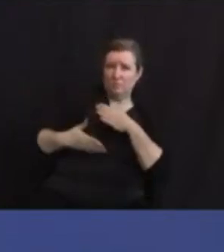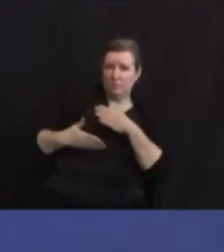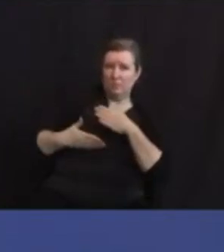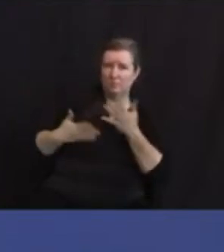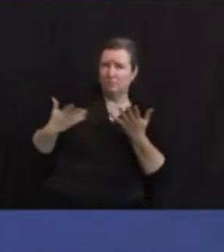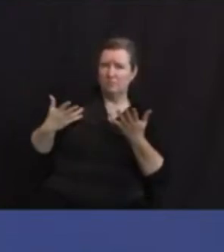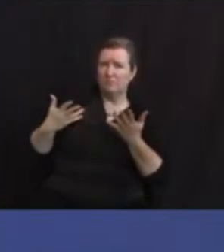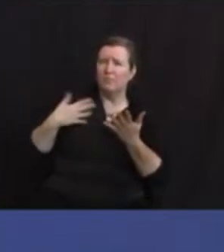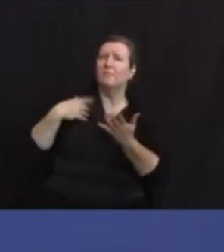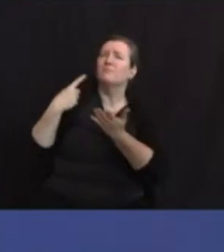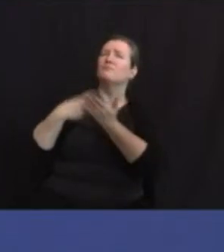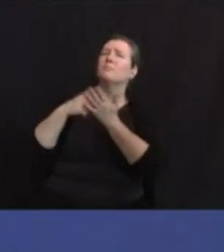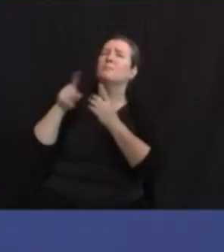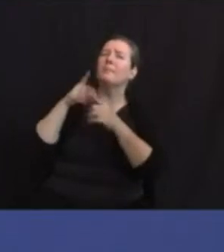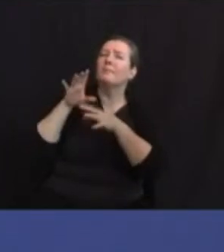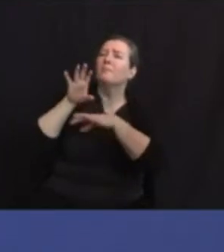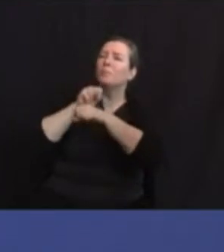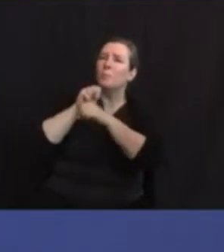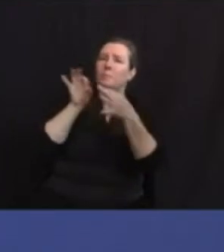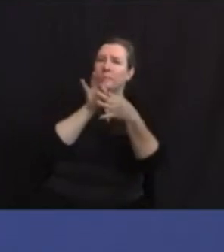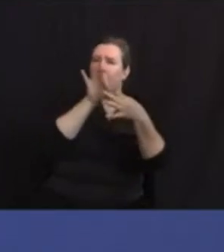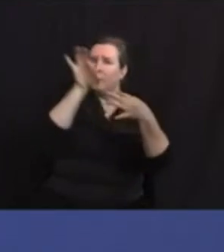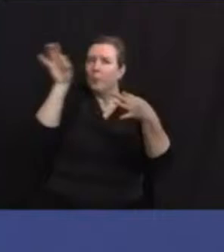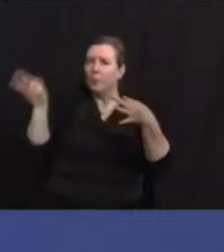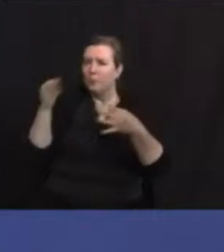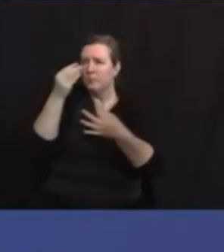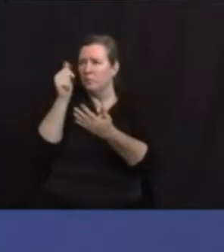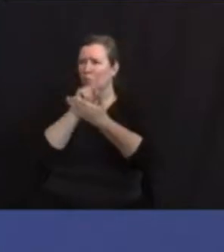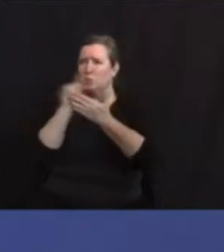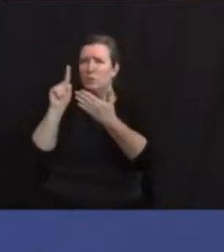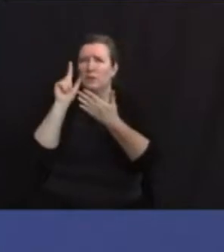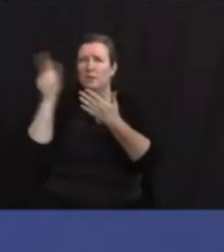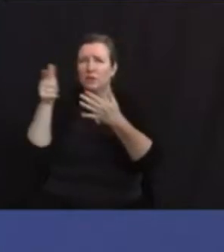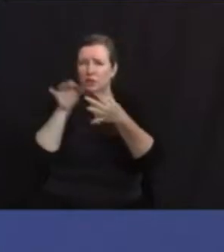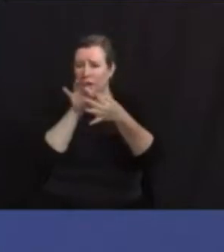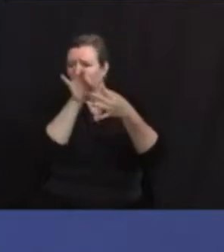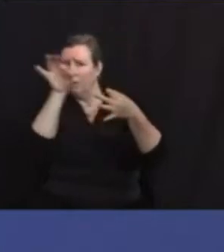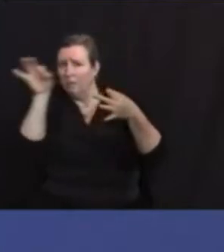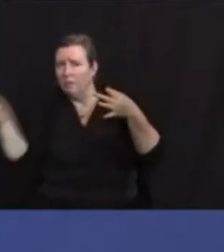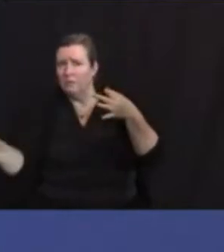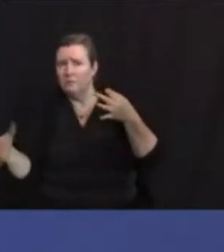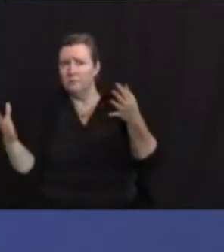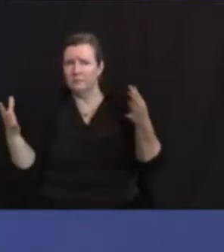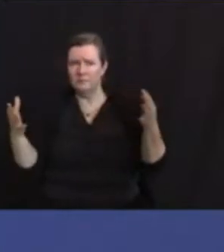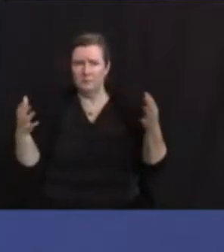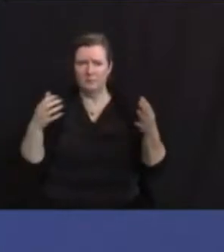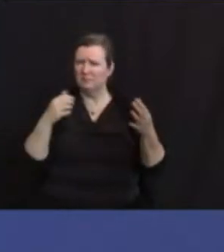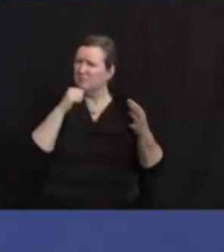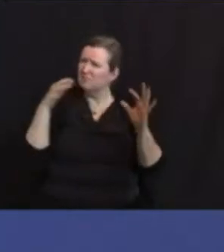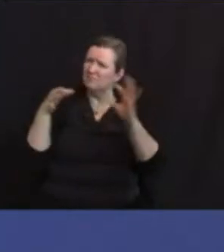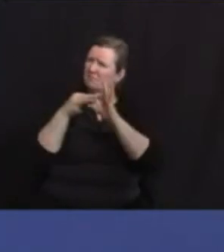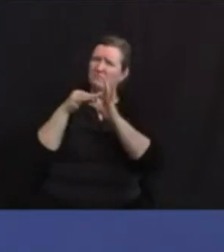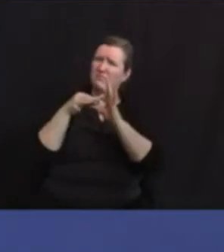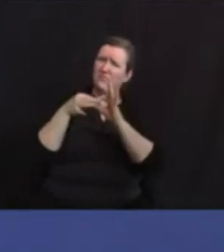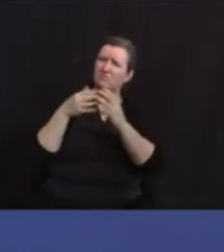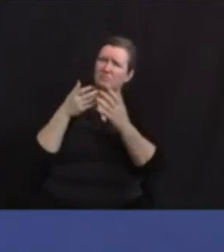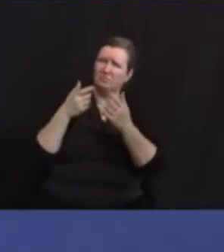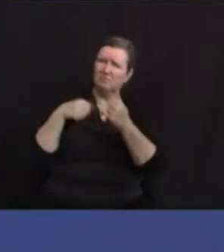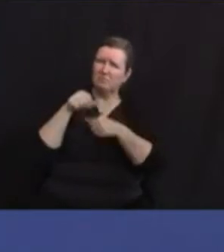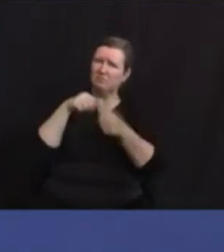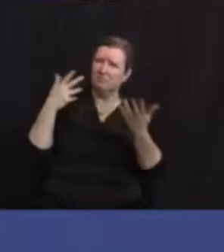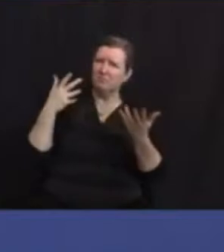appointments weeks from now for a second shot. So why should that, how does one affect the other? I don't understand that.